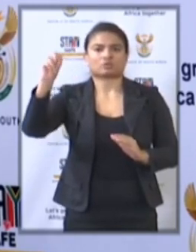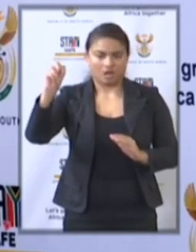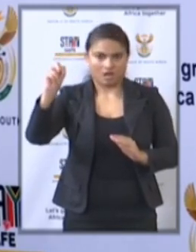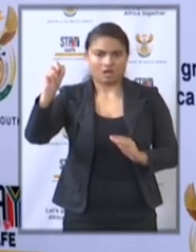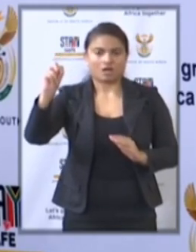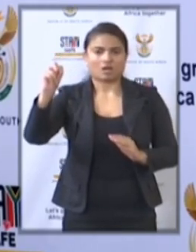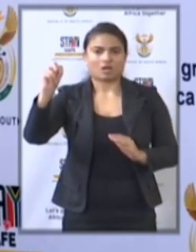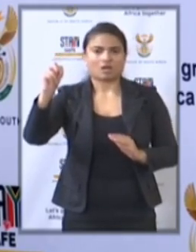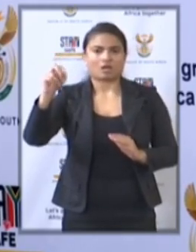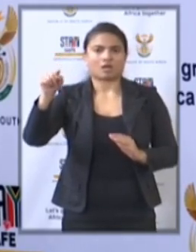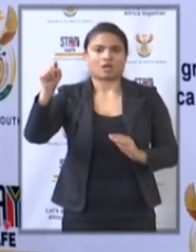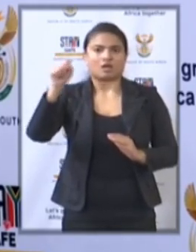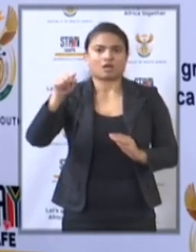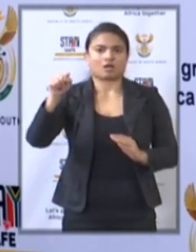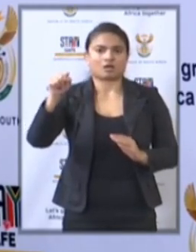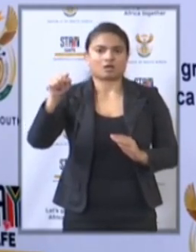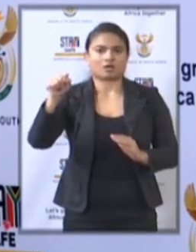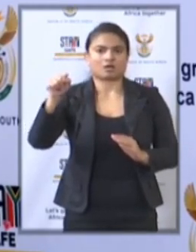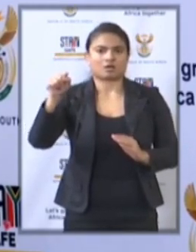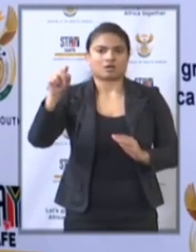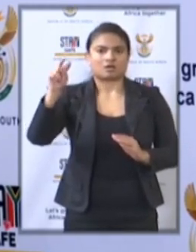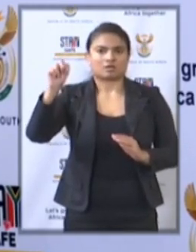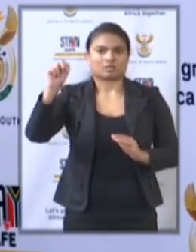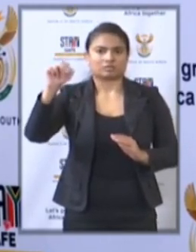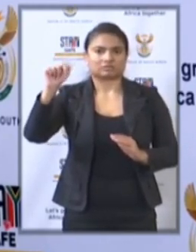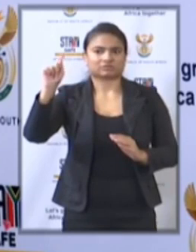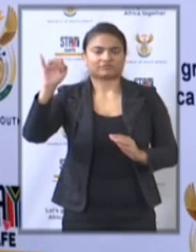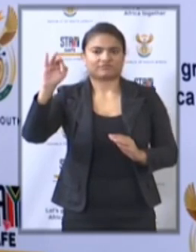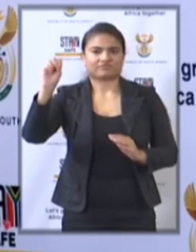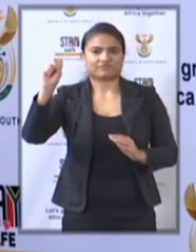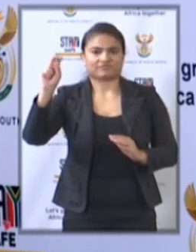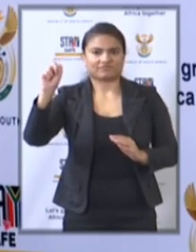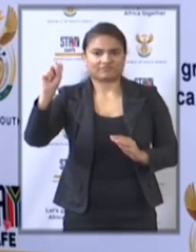collections@nsfas.org.za. They can also send their emails